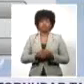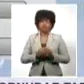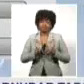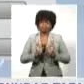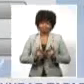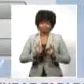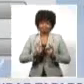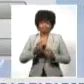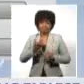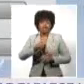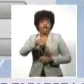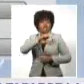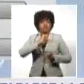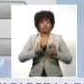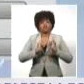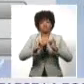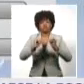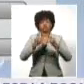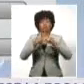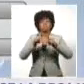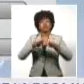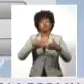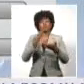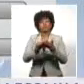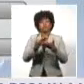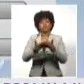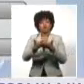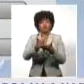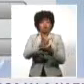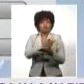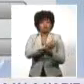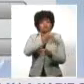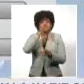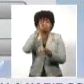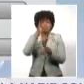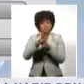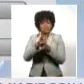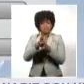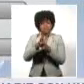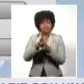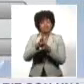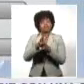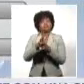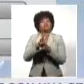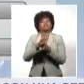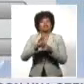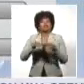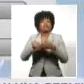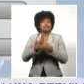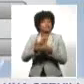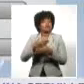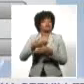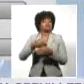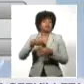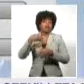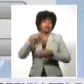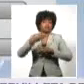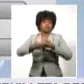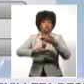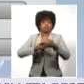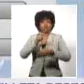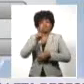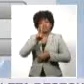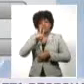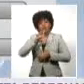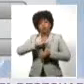studied yesterday, some people said that the processing time of the samples probably started earlier. What I am reporting